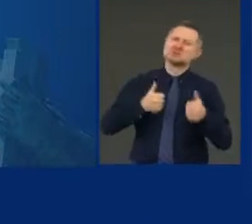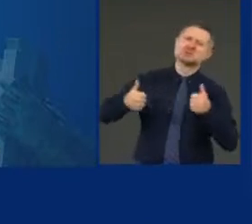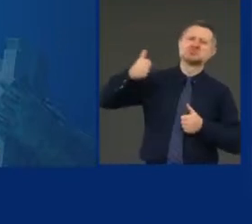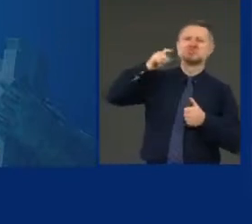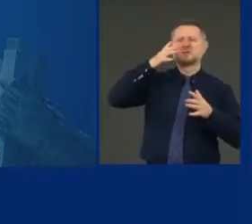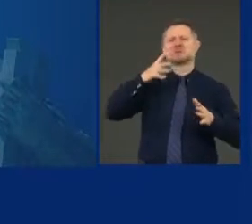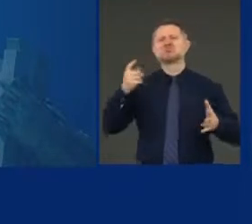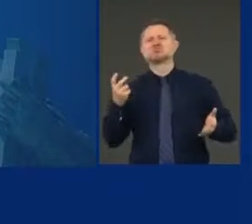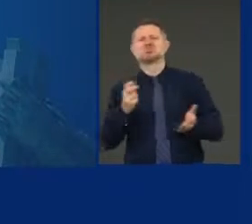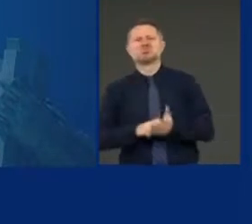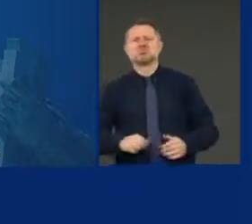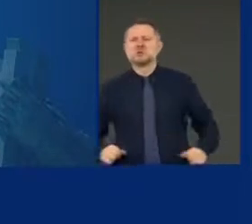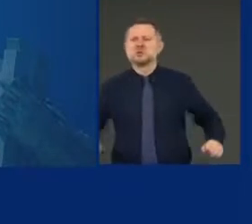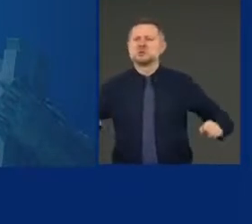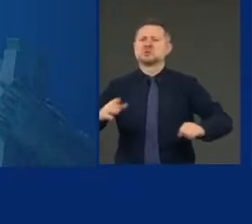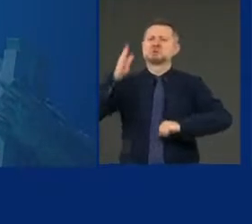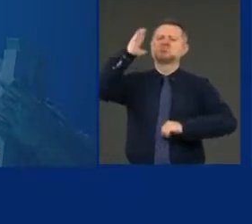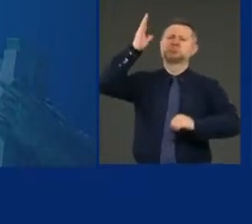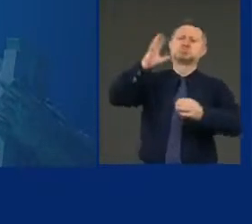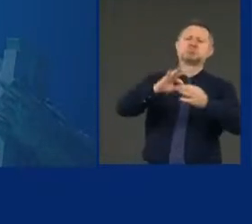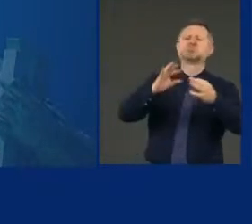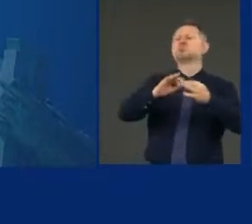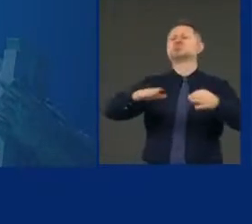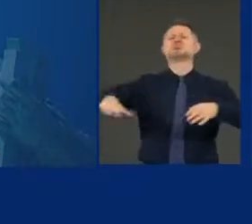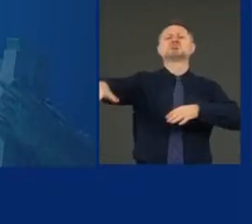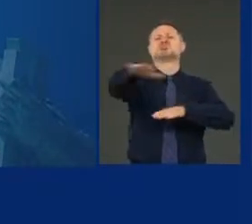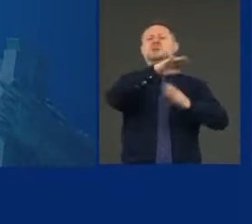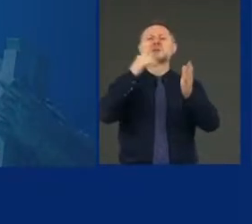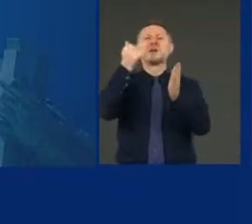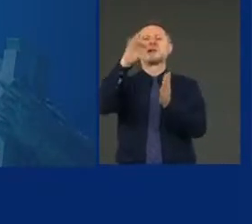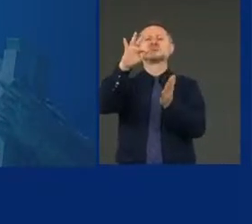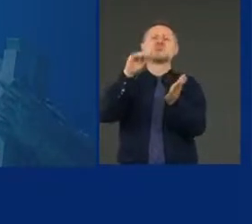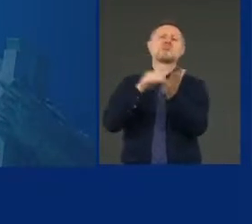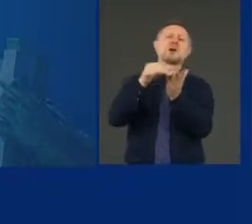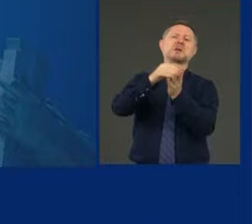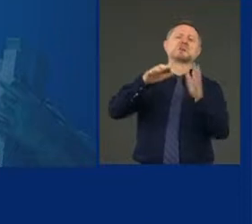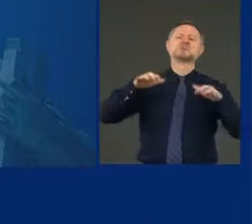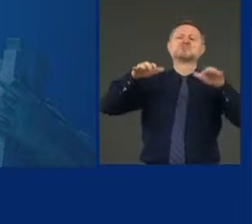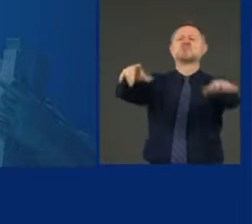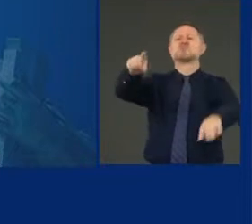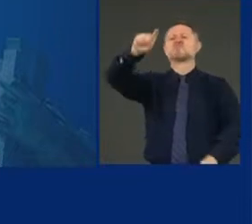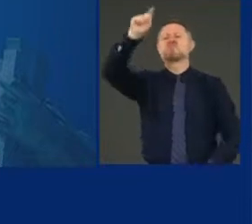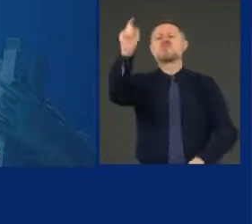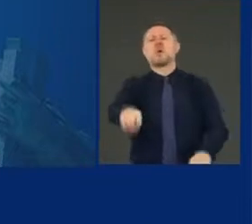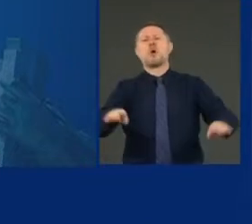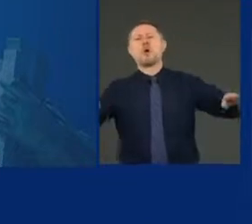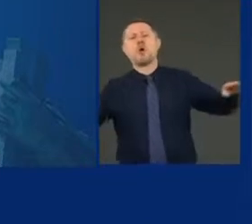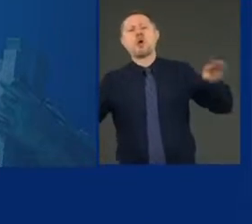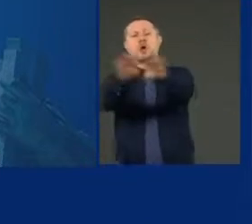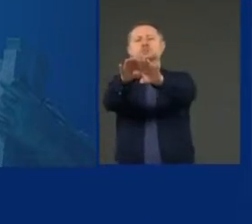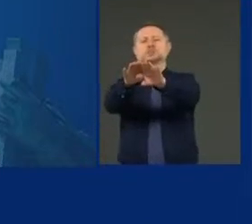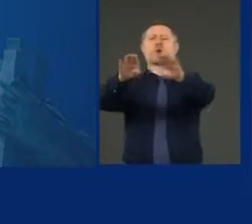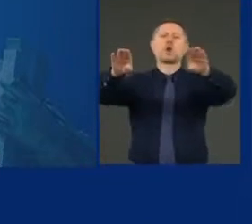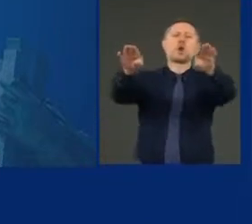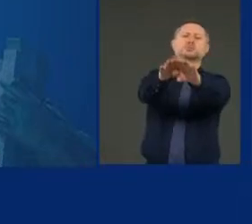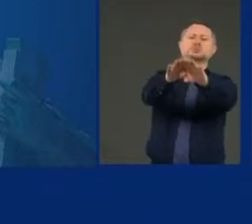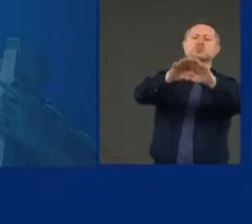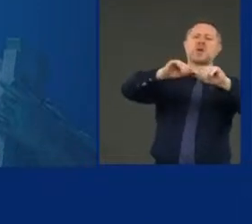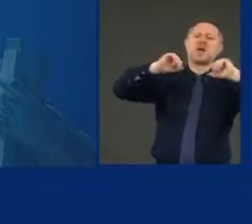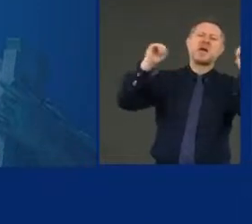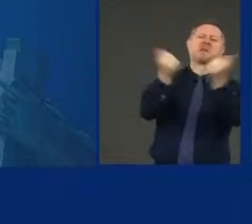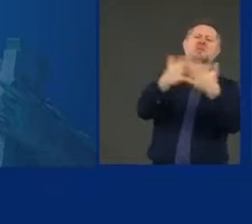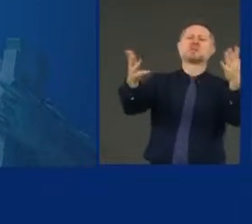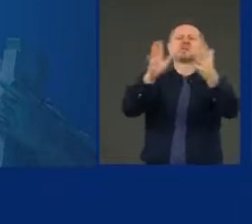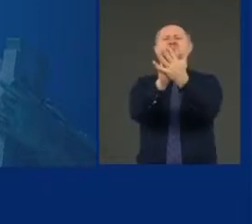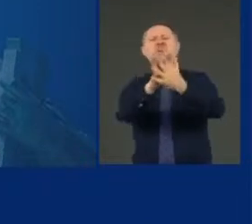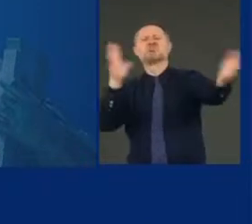say to 19 million people, we need to close down everything, we need to socially distance